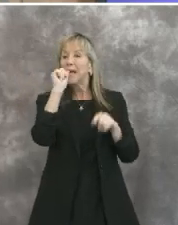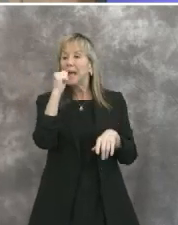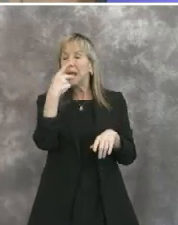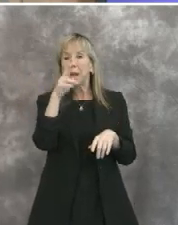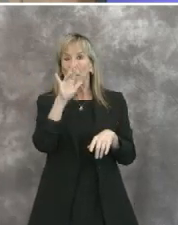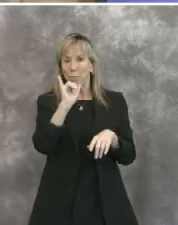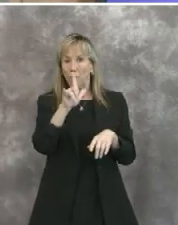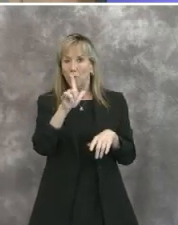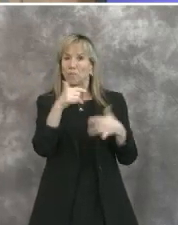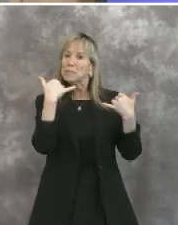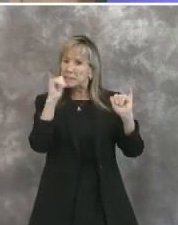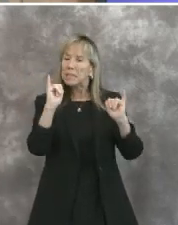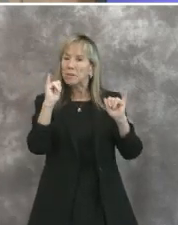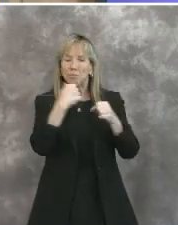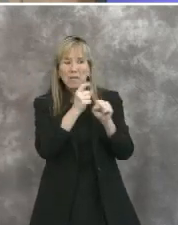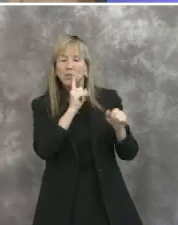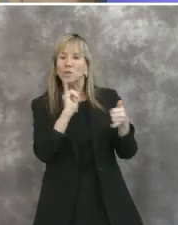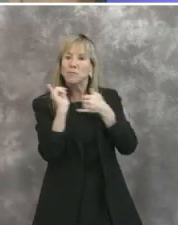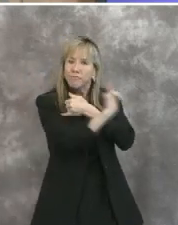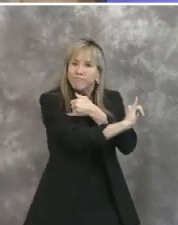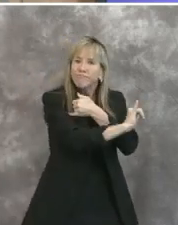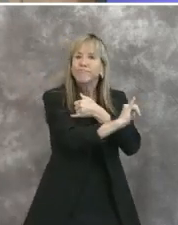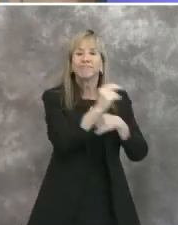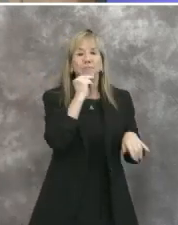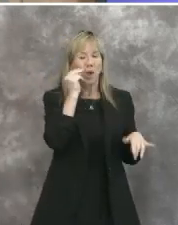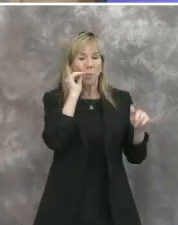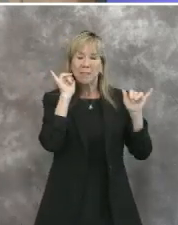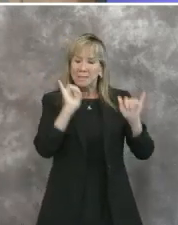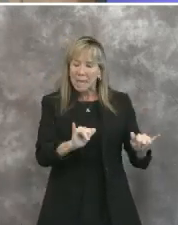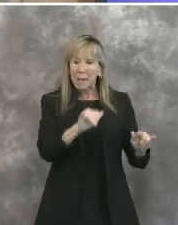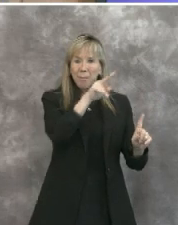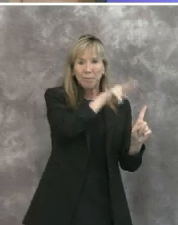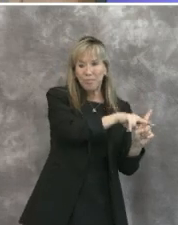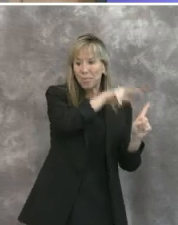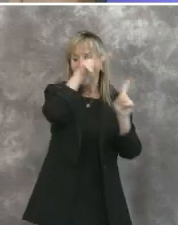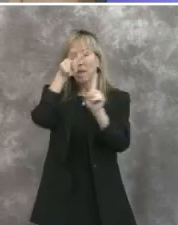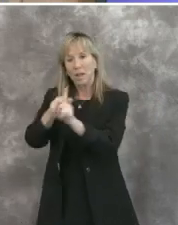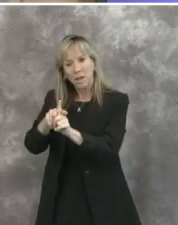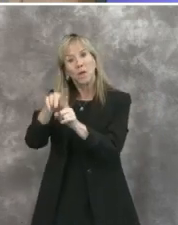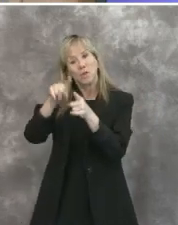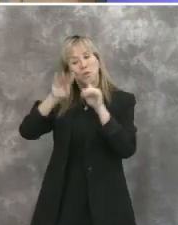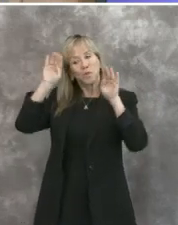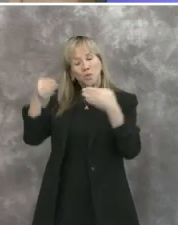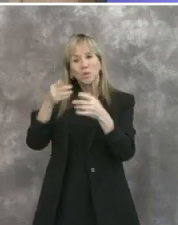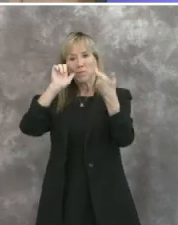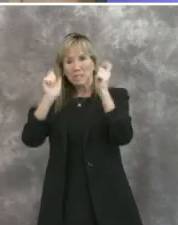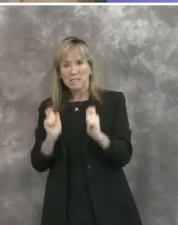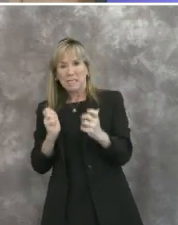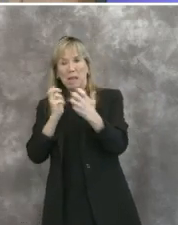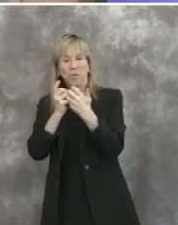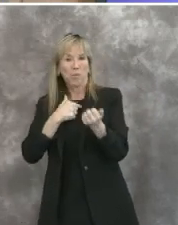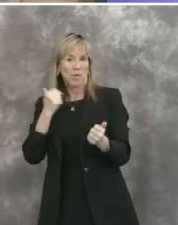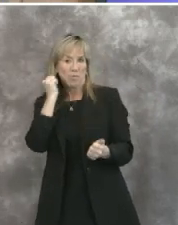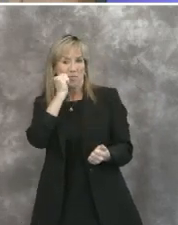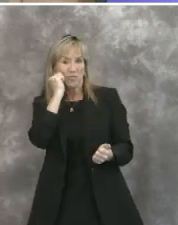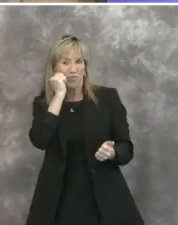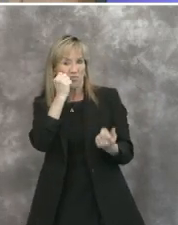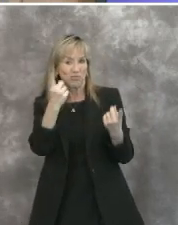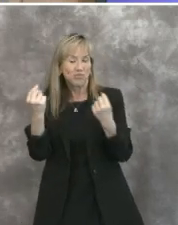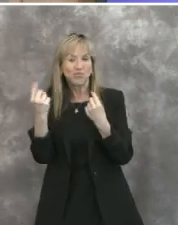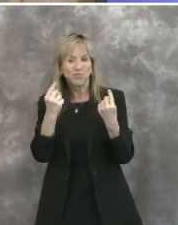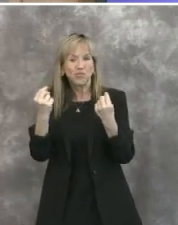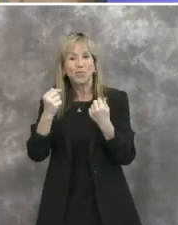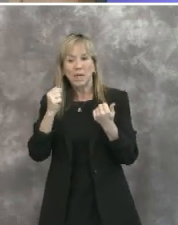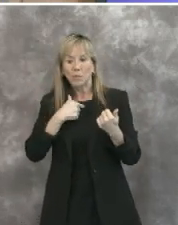actions to ensure we stay home, and put that same commitment and that same focus around adapting our daily behaviors as we